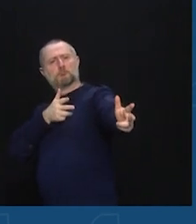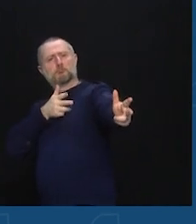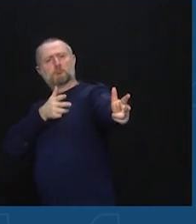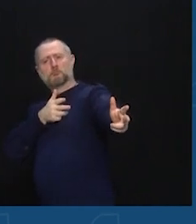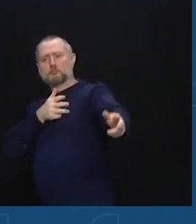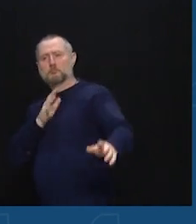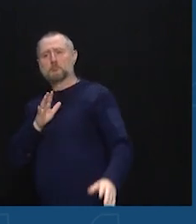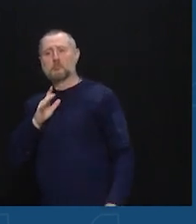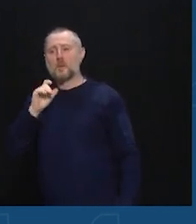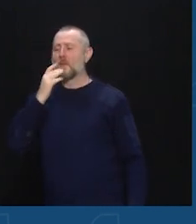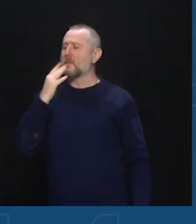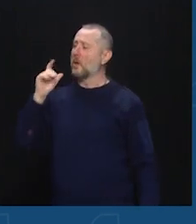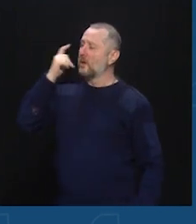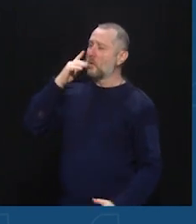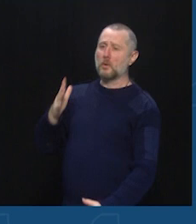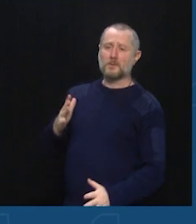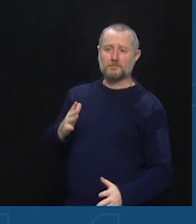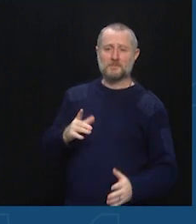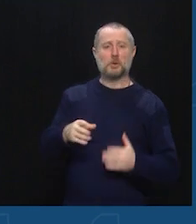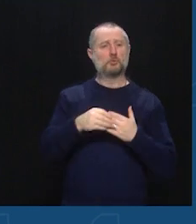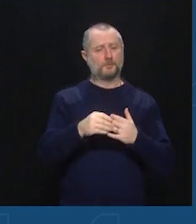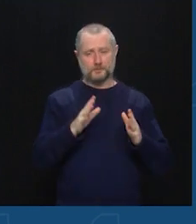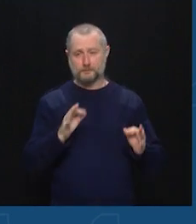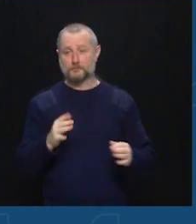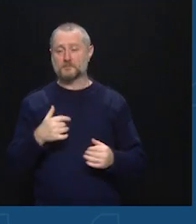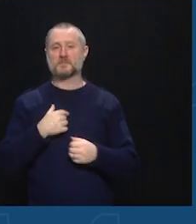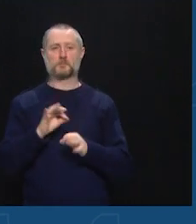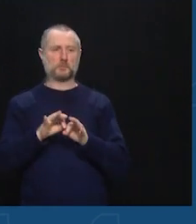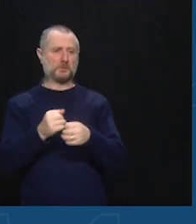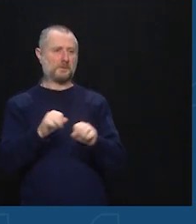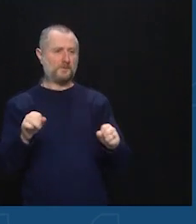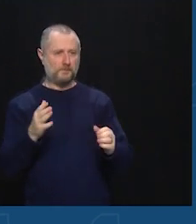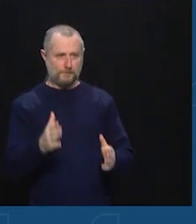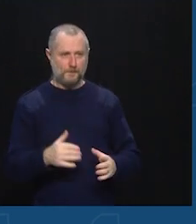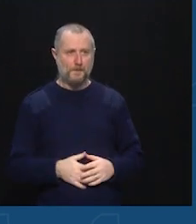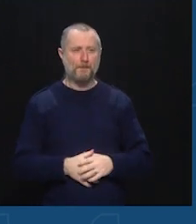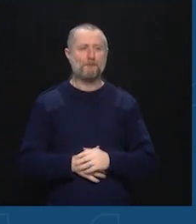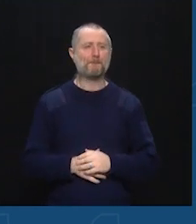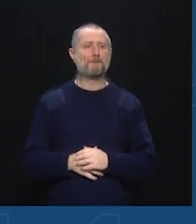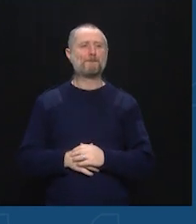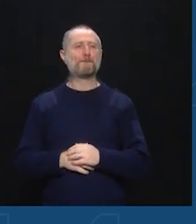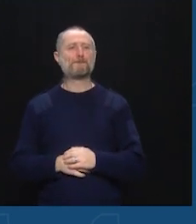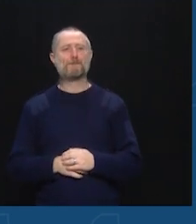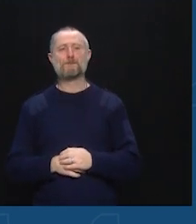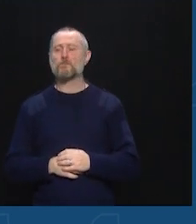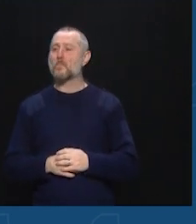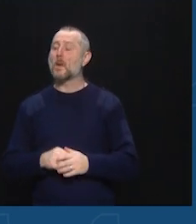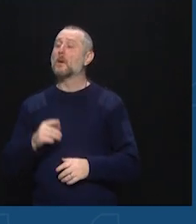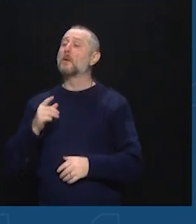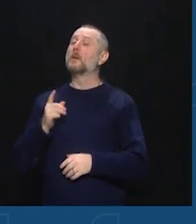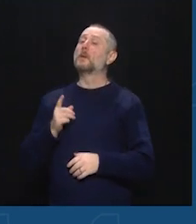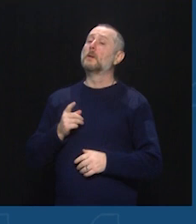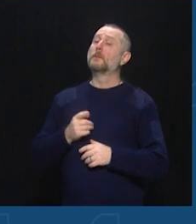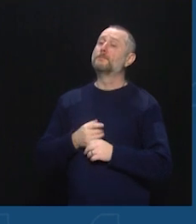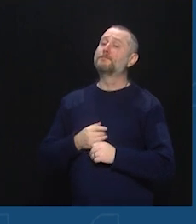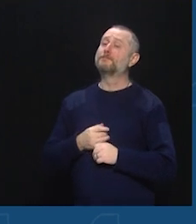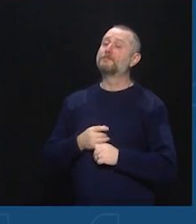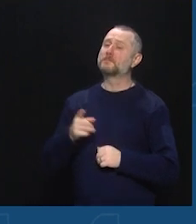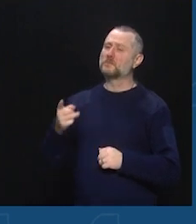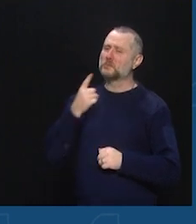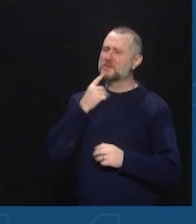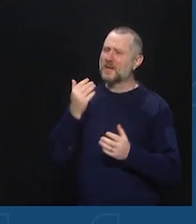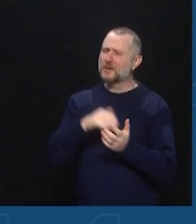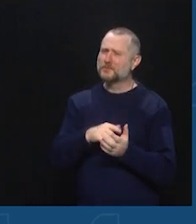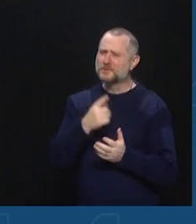We appreciate it. And everybody stay safe. I think we have a new slogan, not just don't crowd the plow. What was that again?